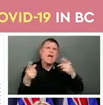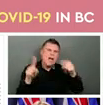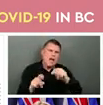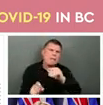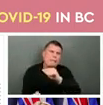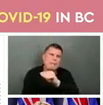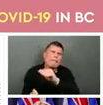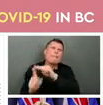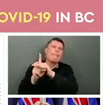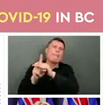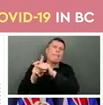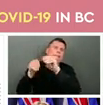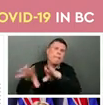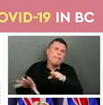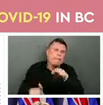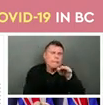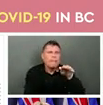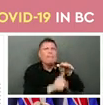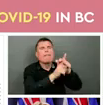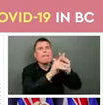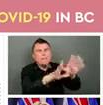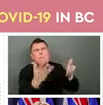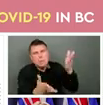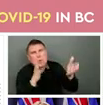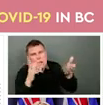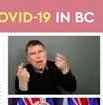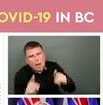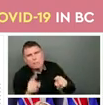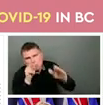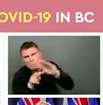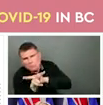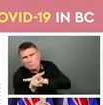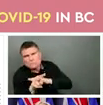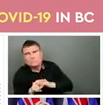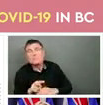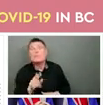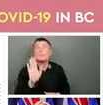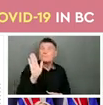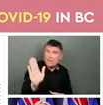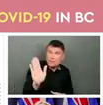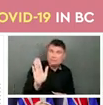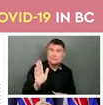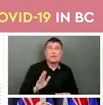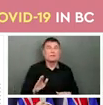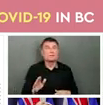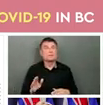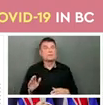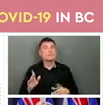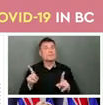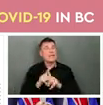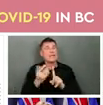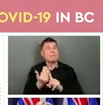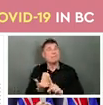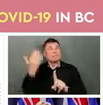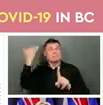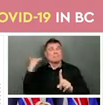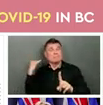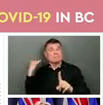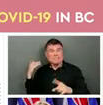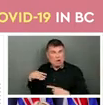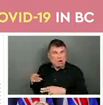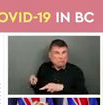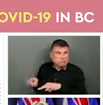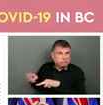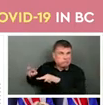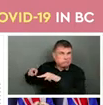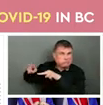in certain situations. But it's not likely that we're going to see that rapid increase in spread in the community the way we